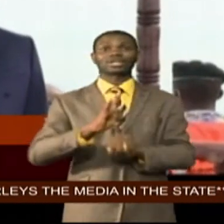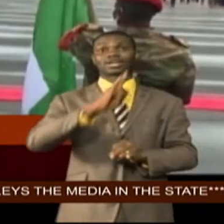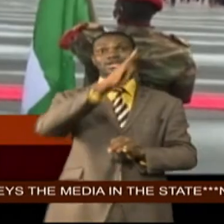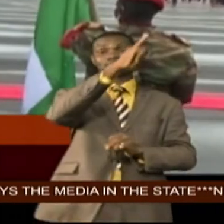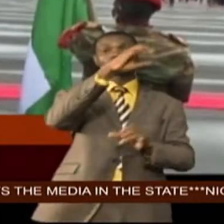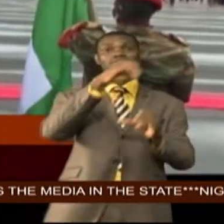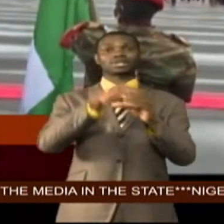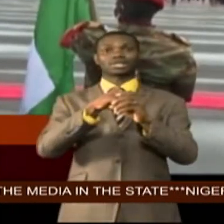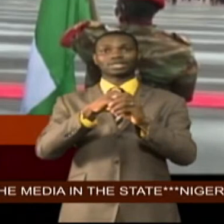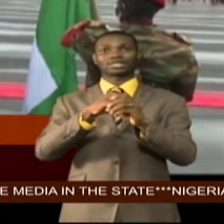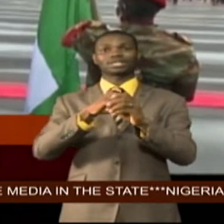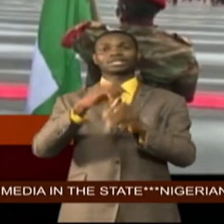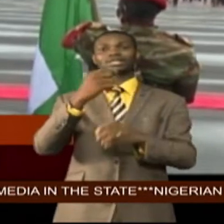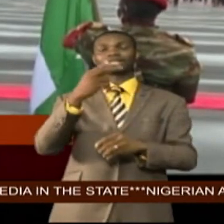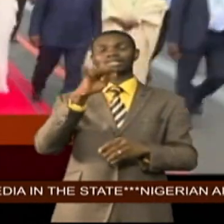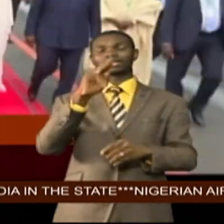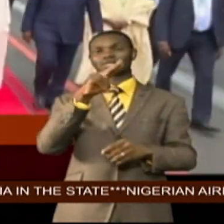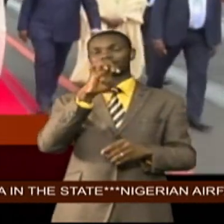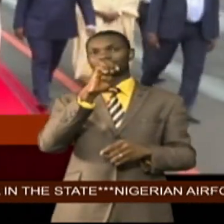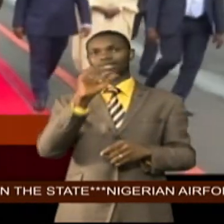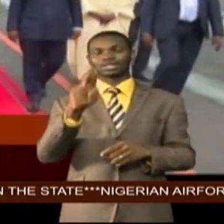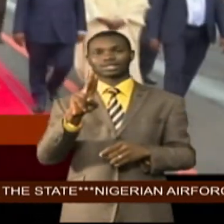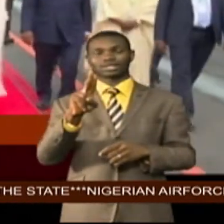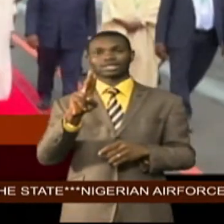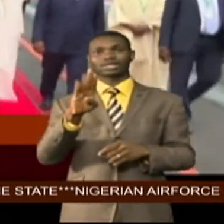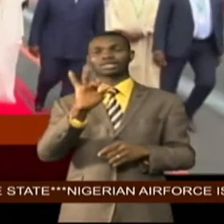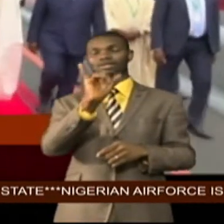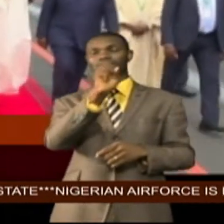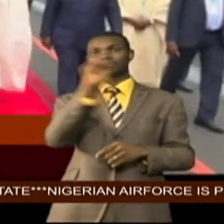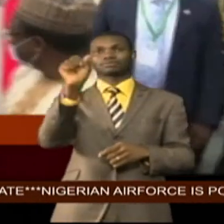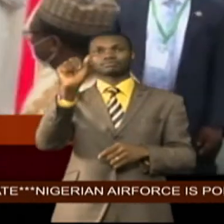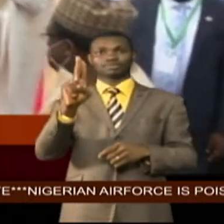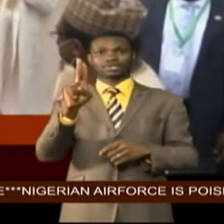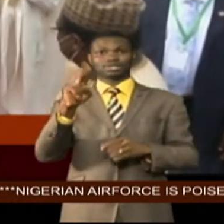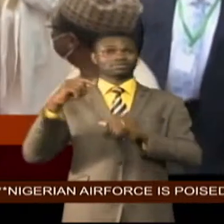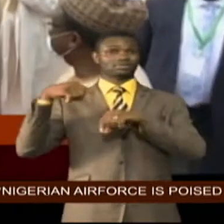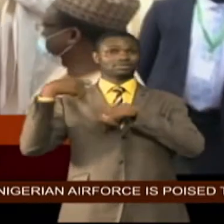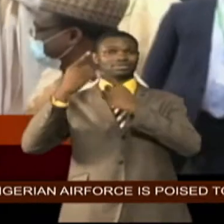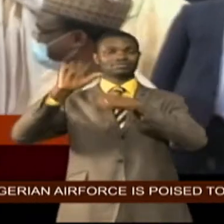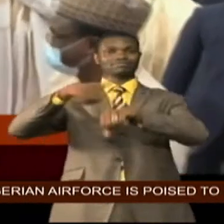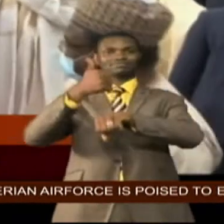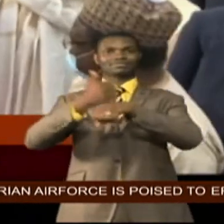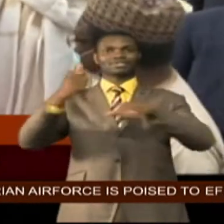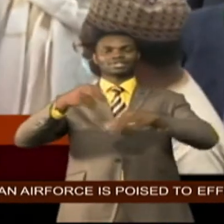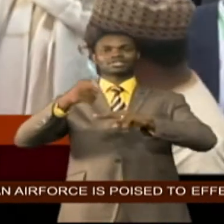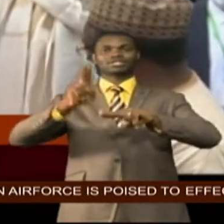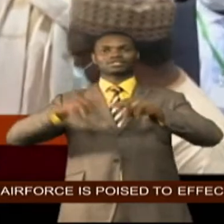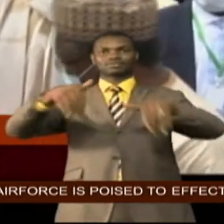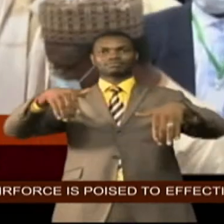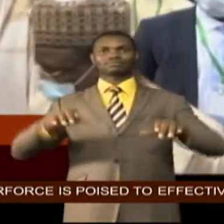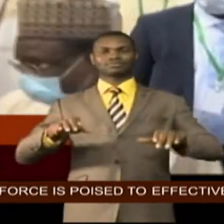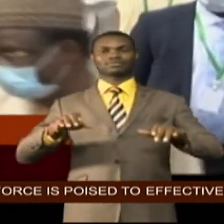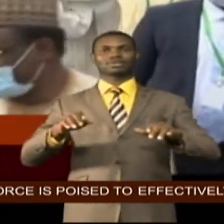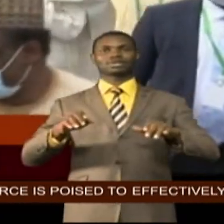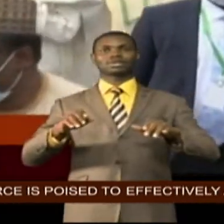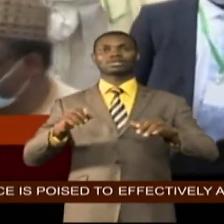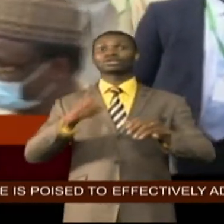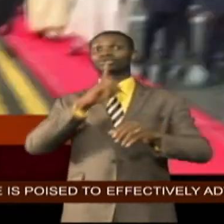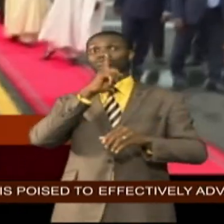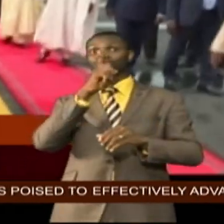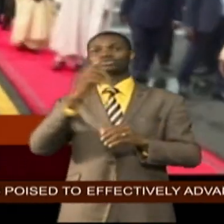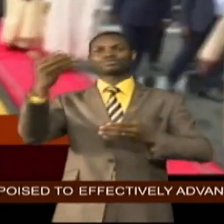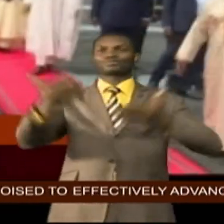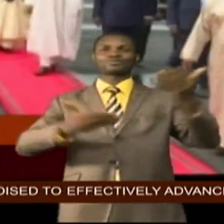his first visit to Guinea-Bissau since coming to power. President Umaru Sissoco Embalo was at the head of the welcoming